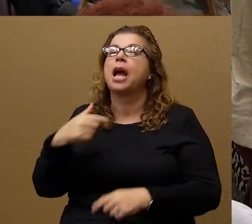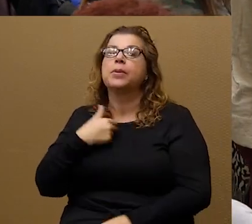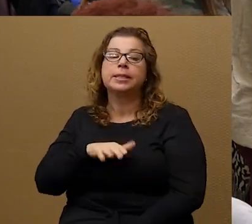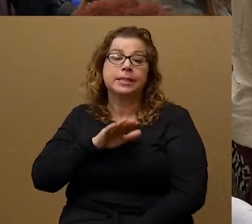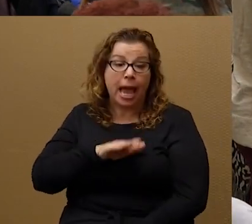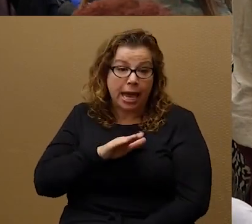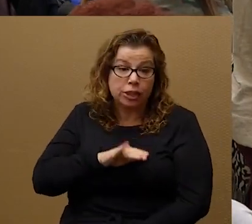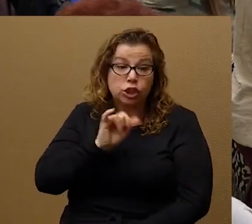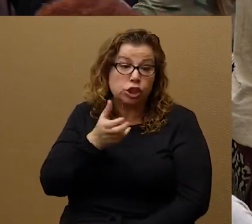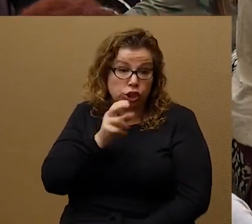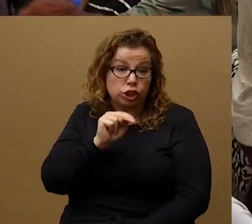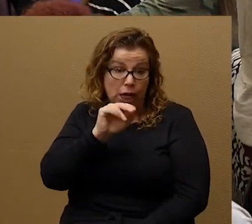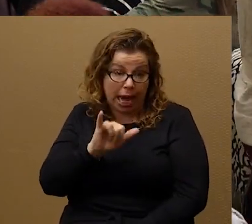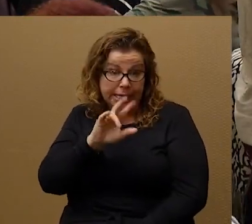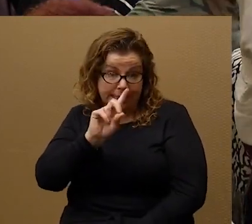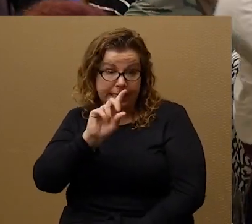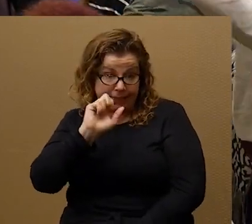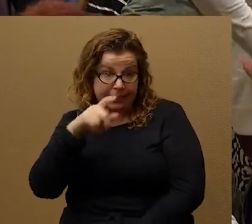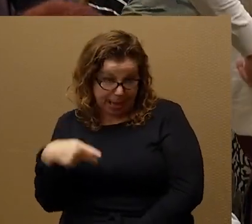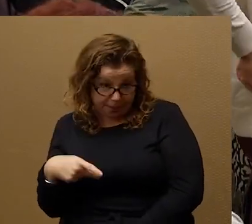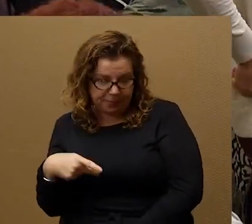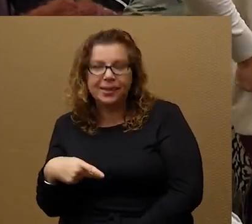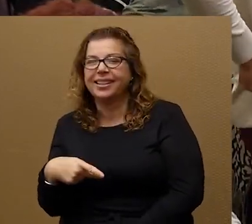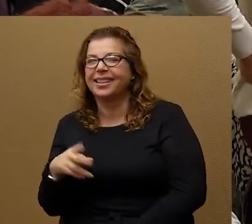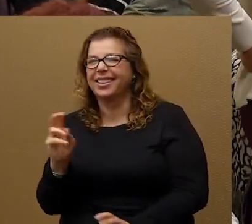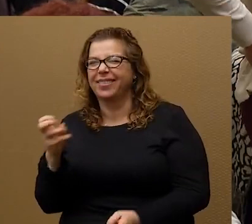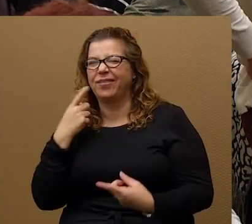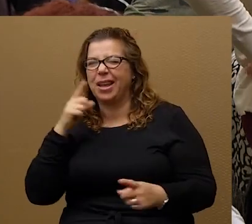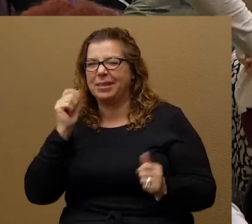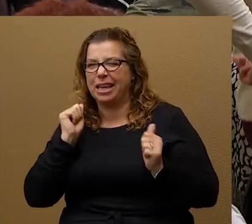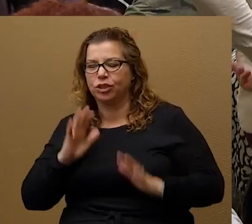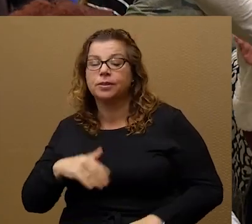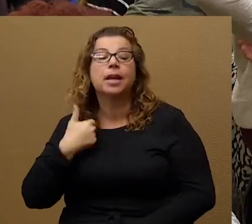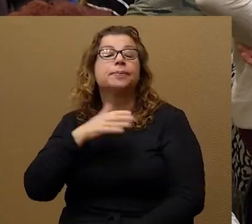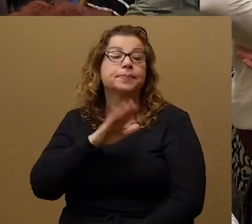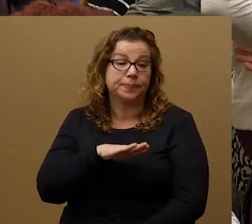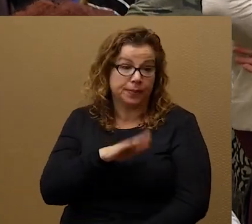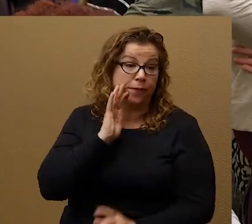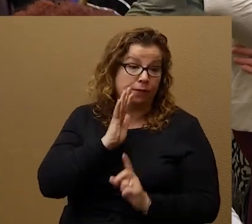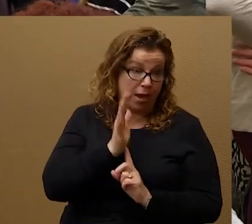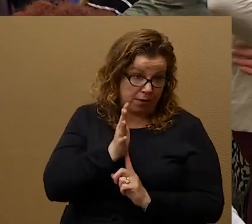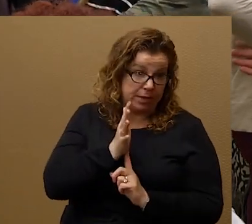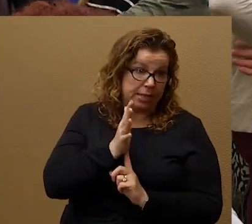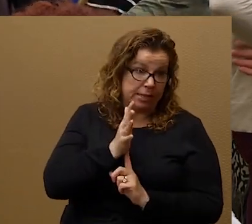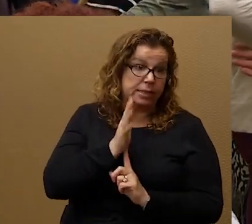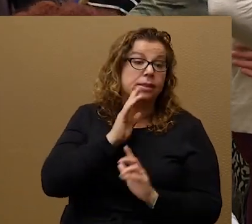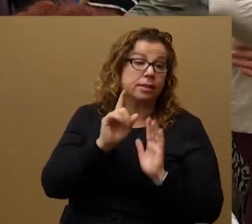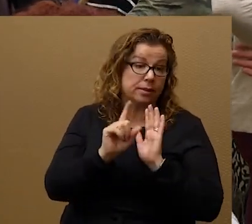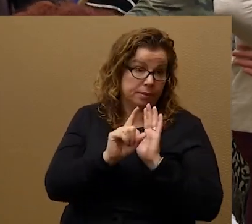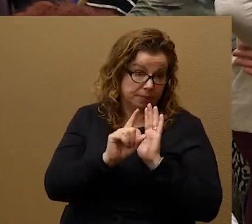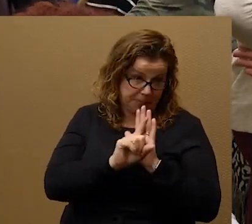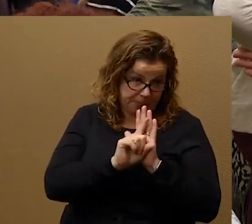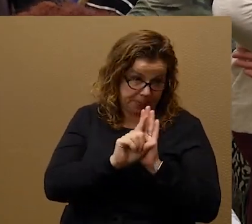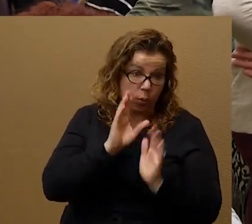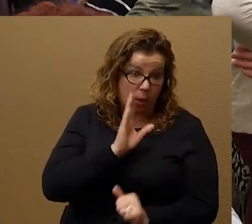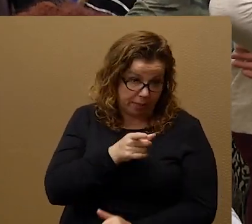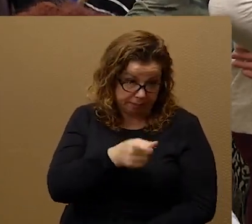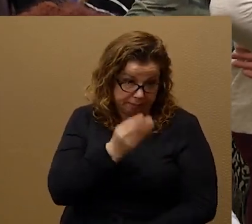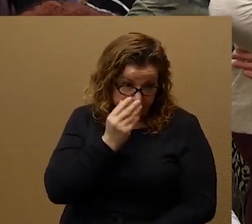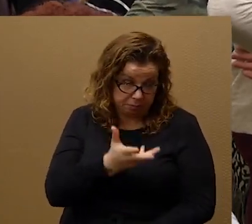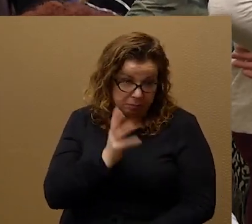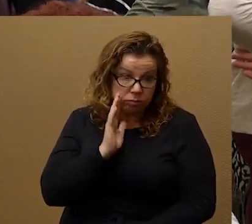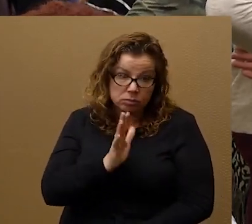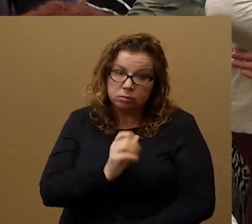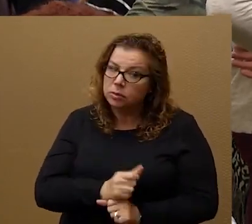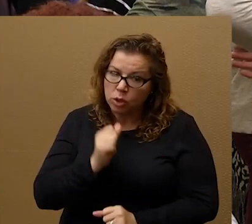Johnny Depp, in 5 minutes, the bell's gonna ring. So I just want you to know that.